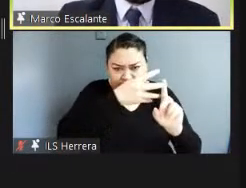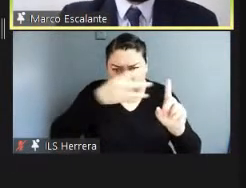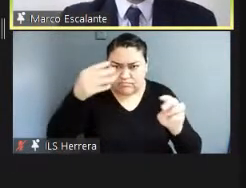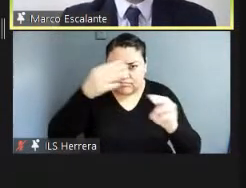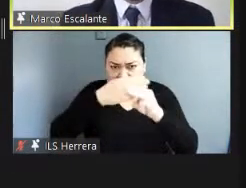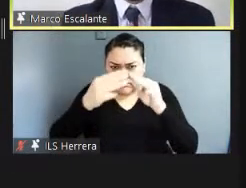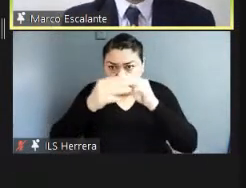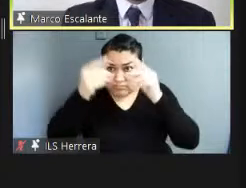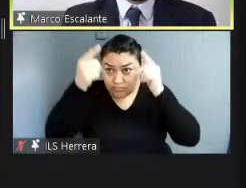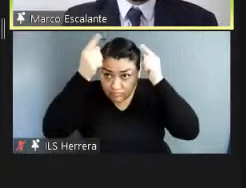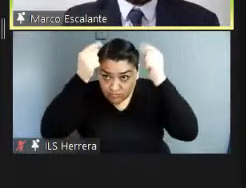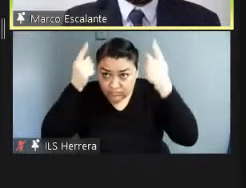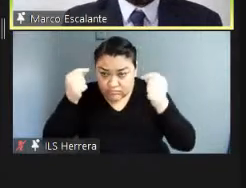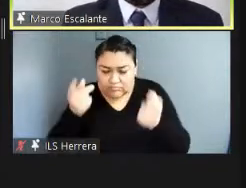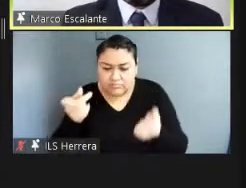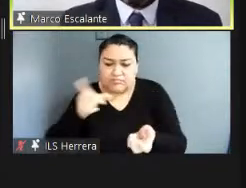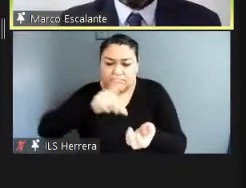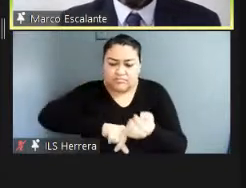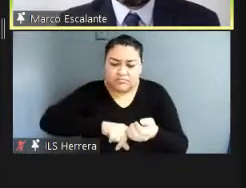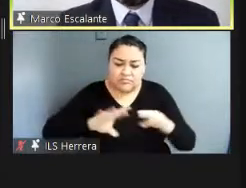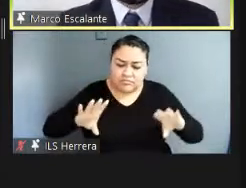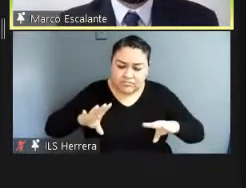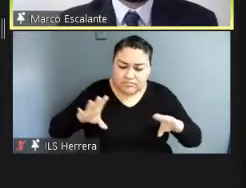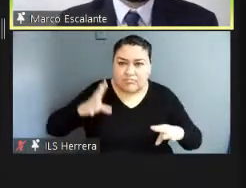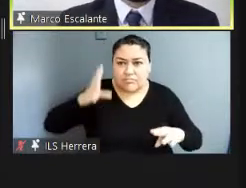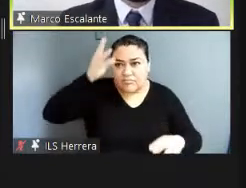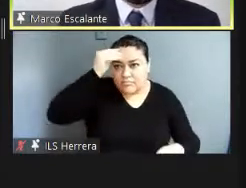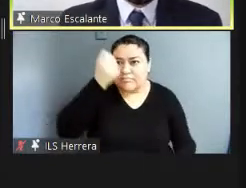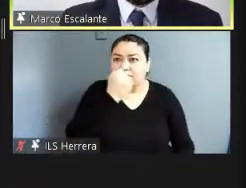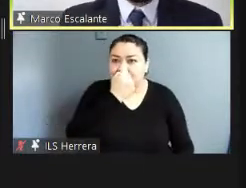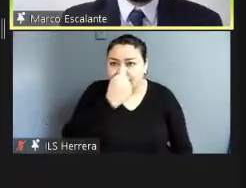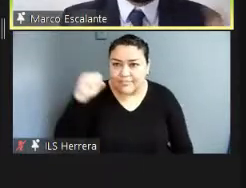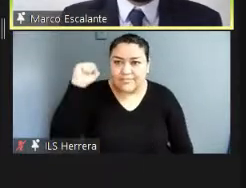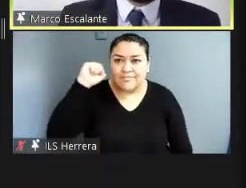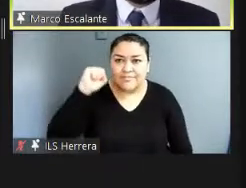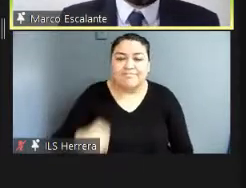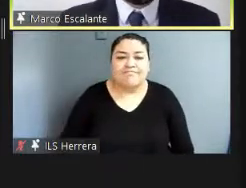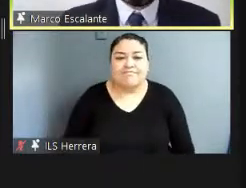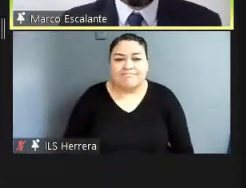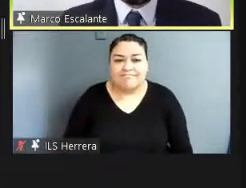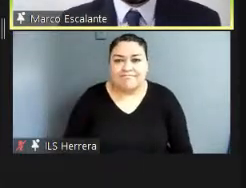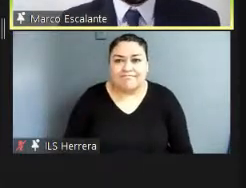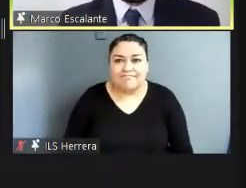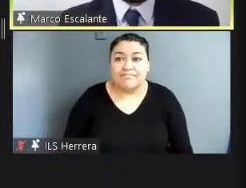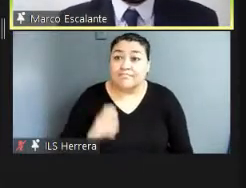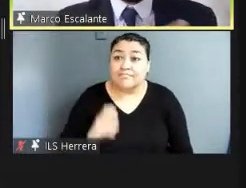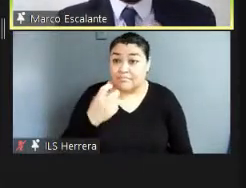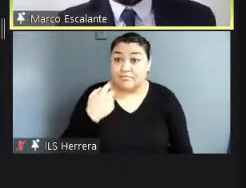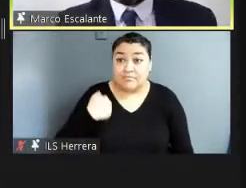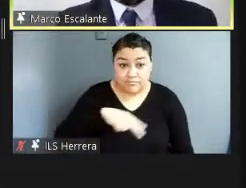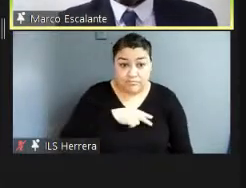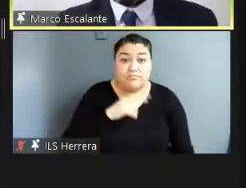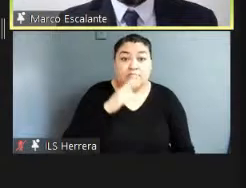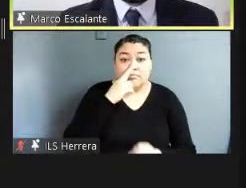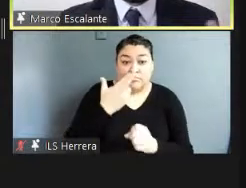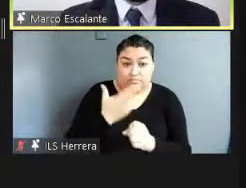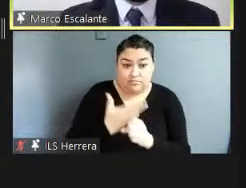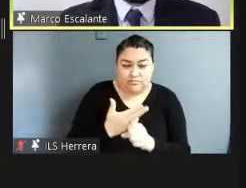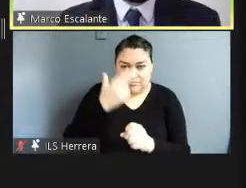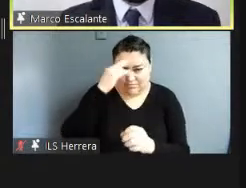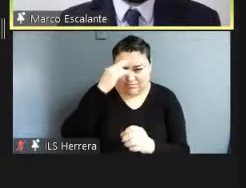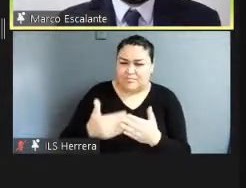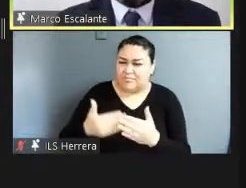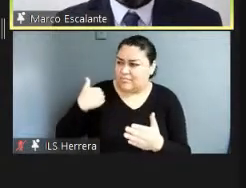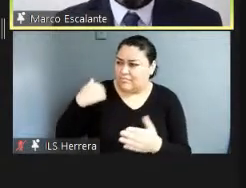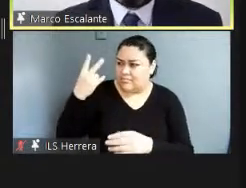the end, they consolidate all of the competencies in the curricular map and they meet all of the required